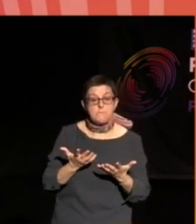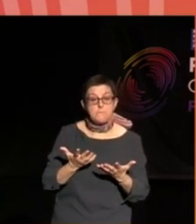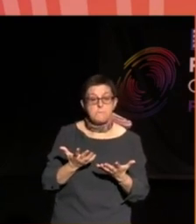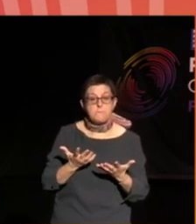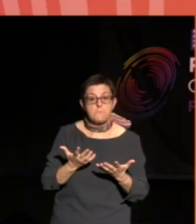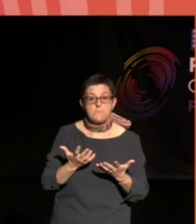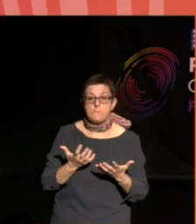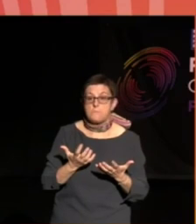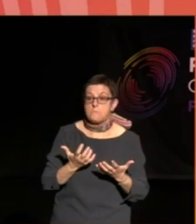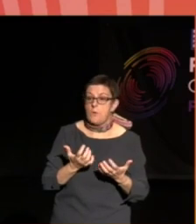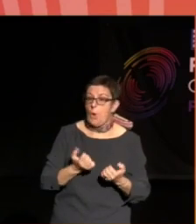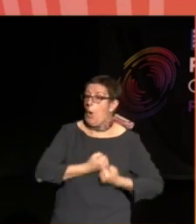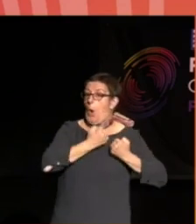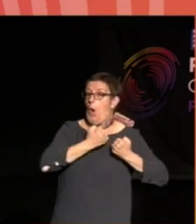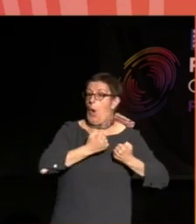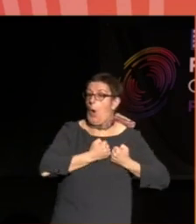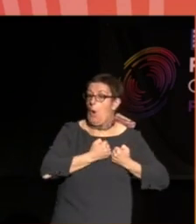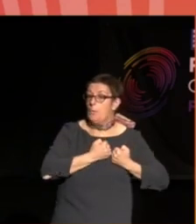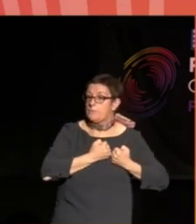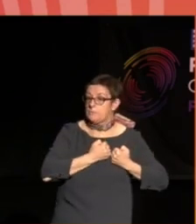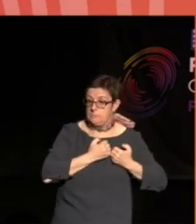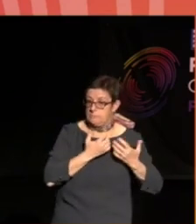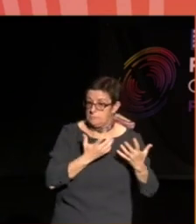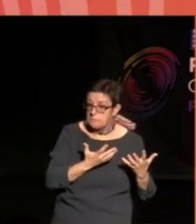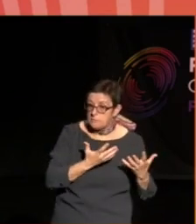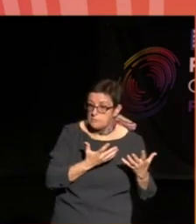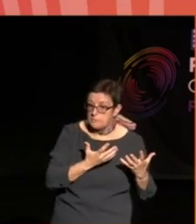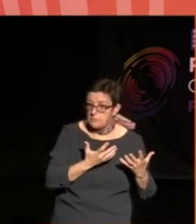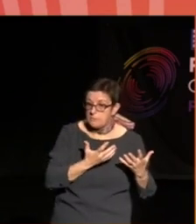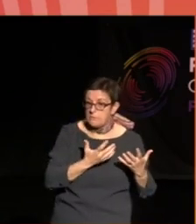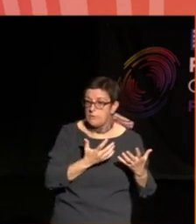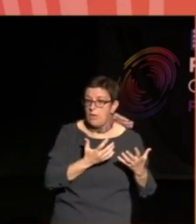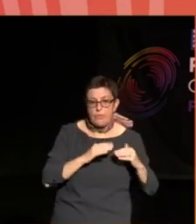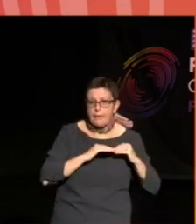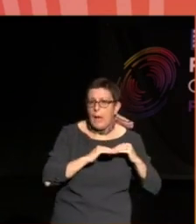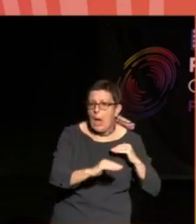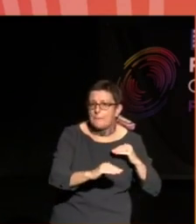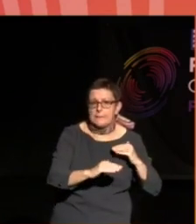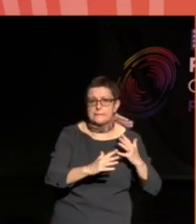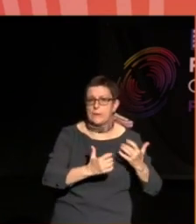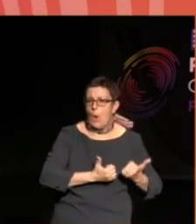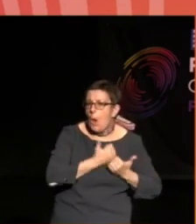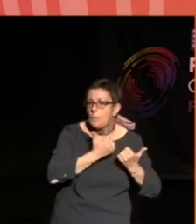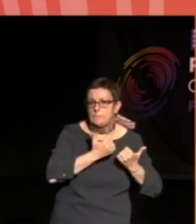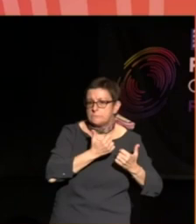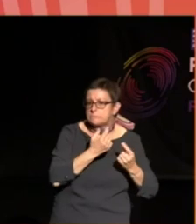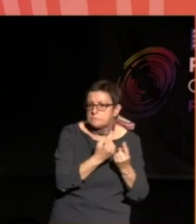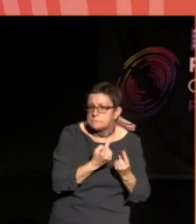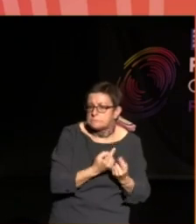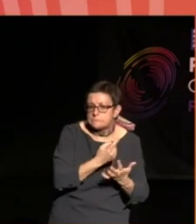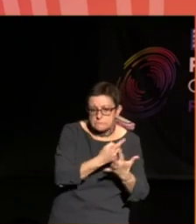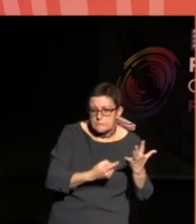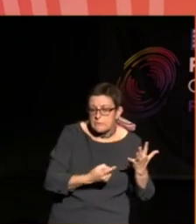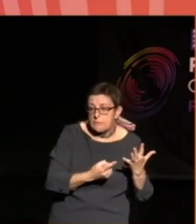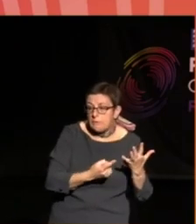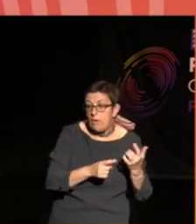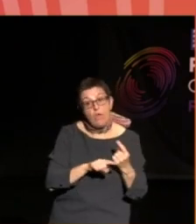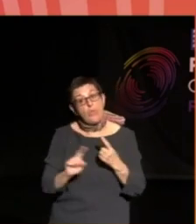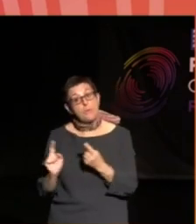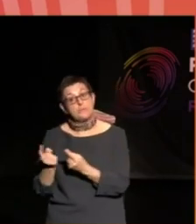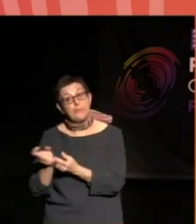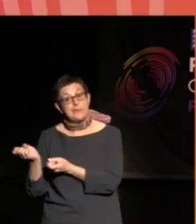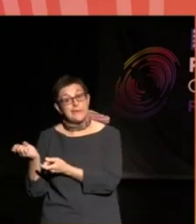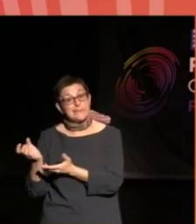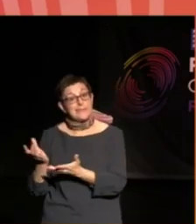a building owner doesn't need to own the lids, doesn't need to own the carpets. Supposing those products were delivered